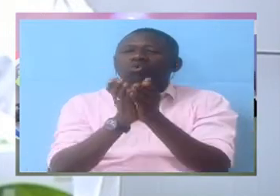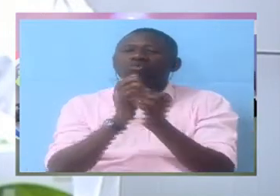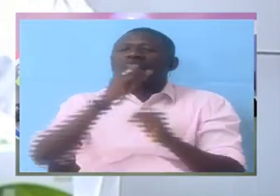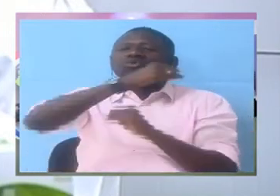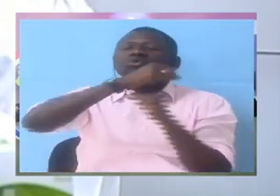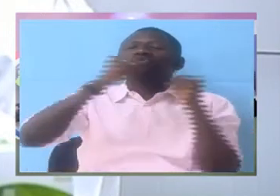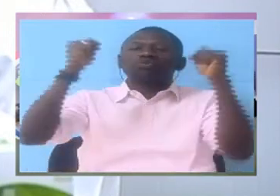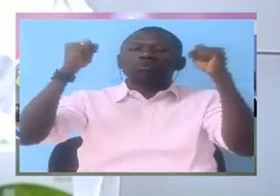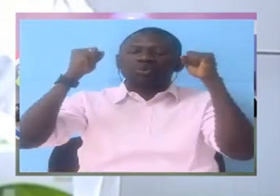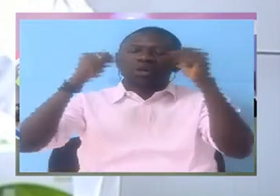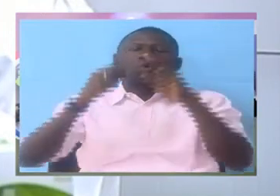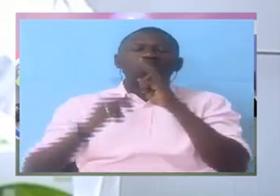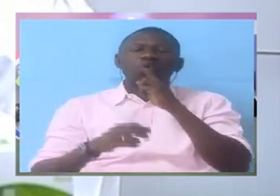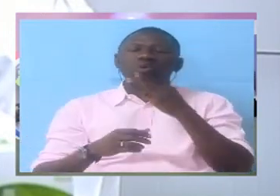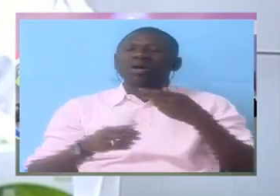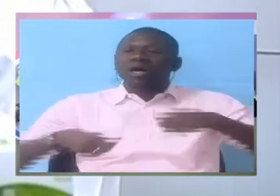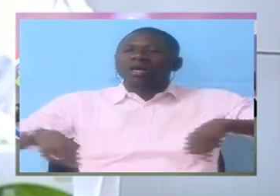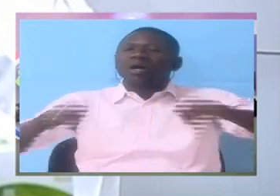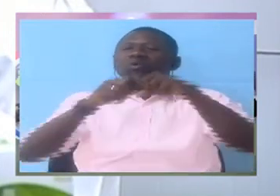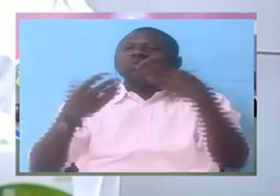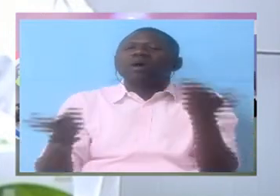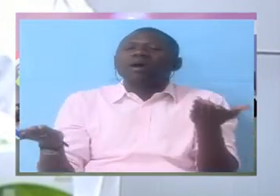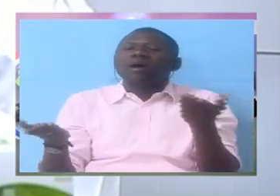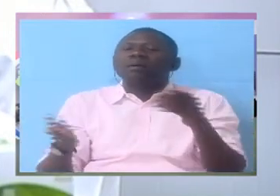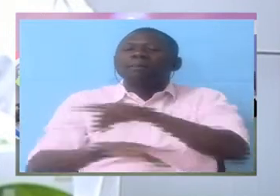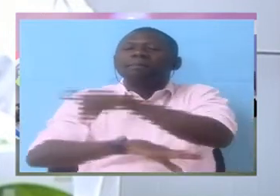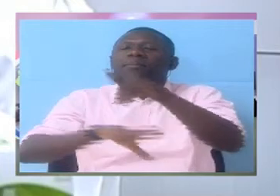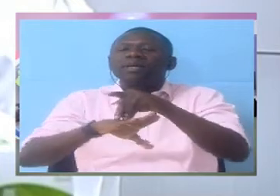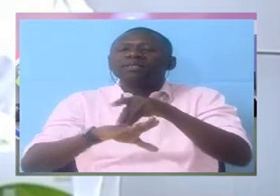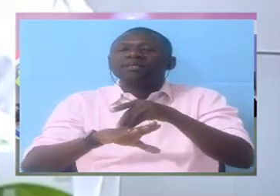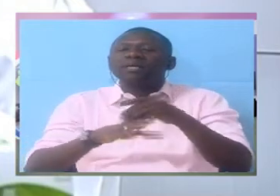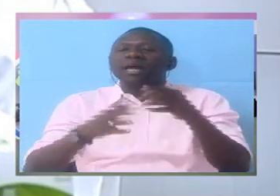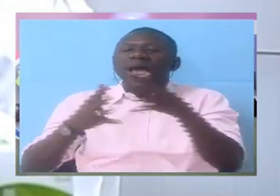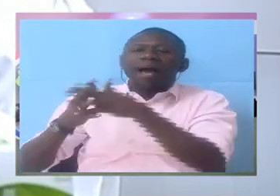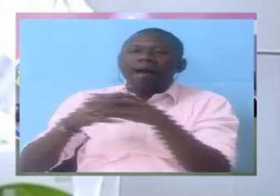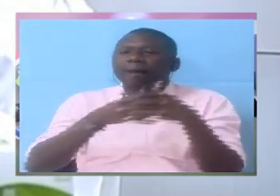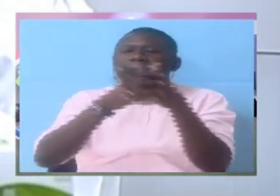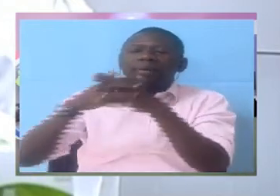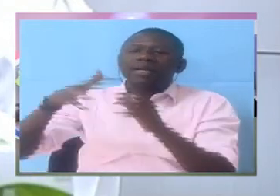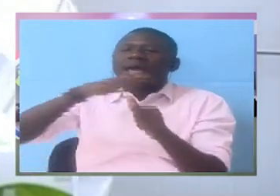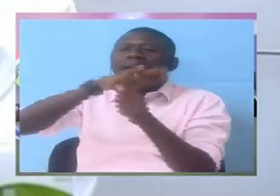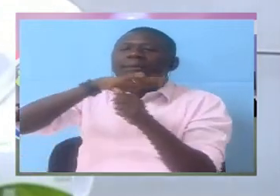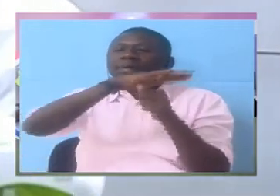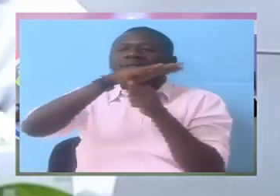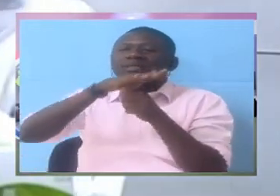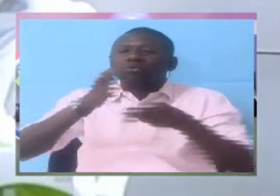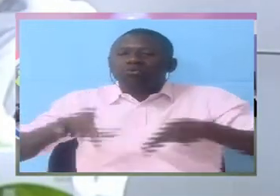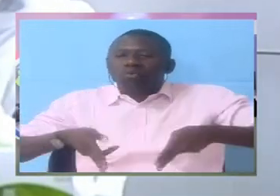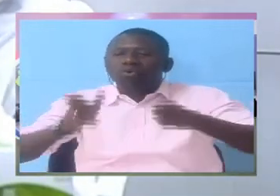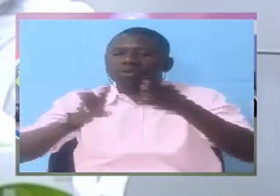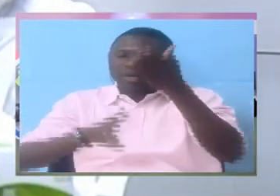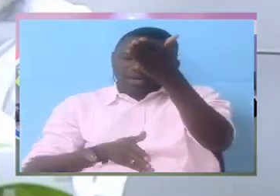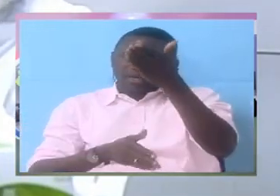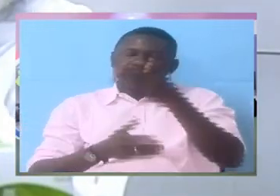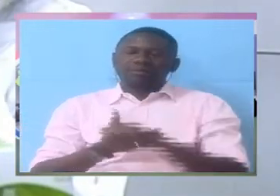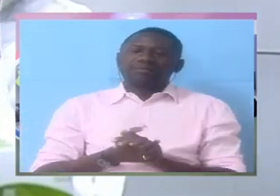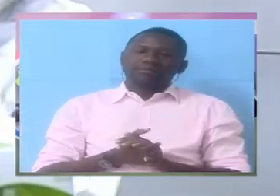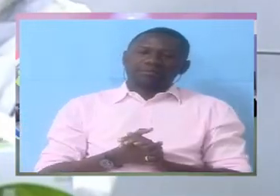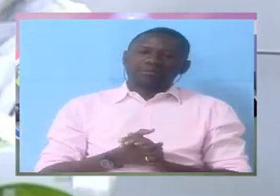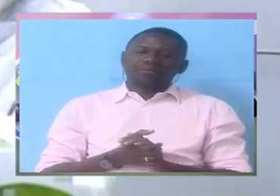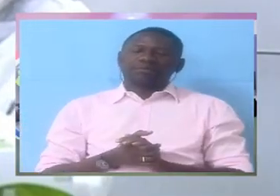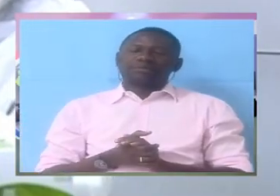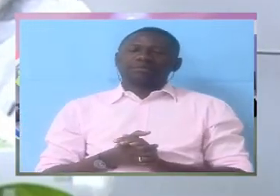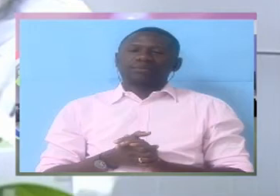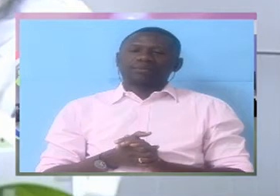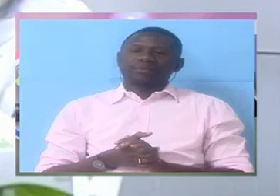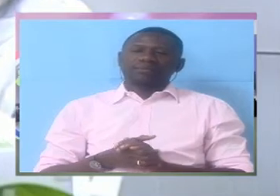around the American embassy in 1995-96. Follow ba follow la mena wala muta rola menketa mol la mialo ko